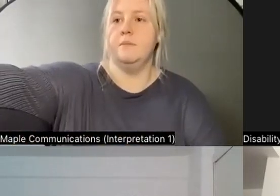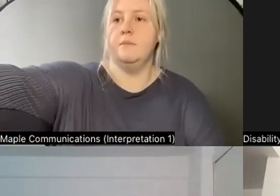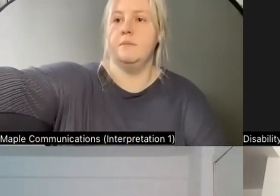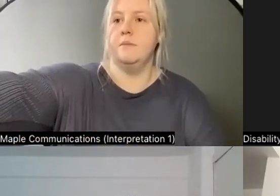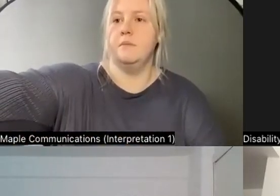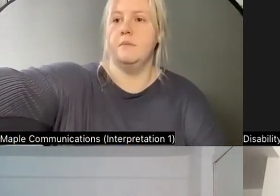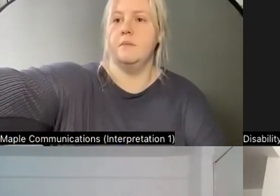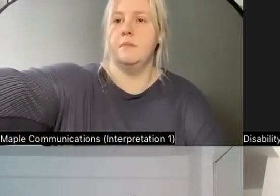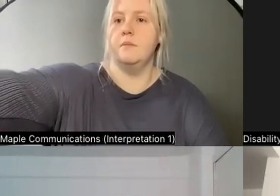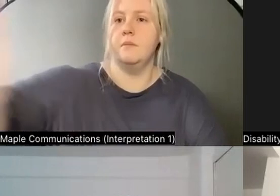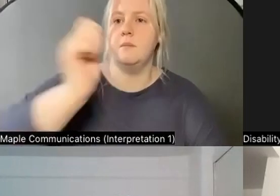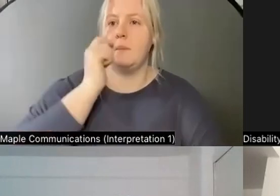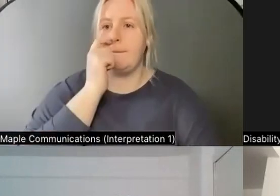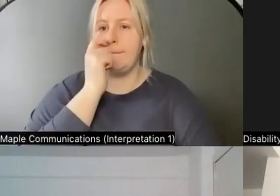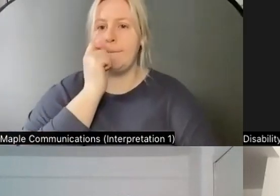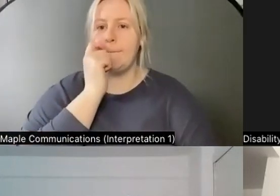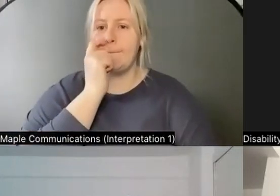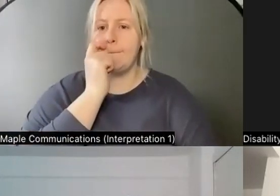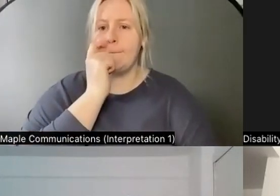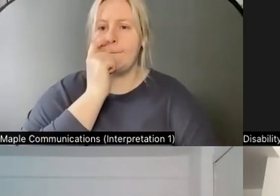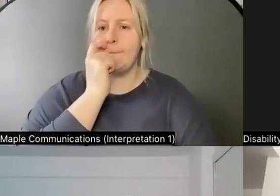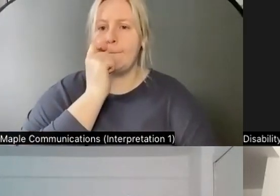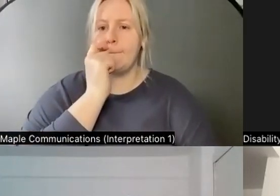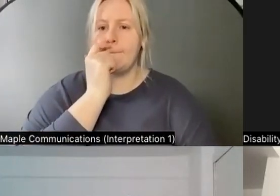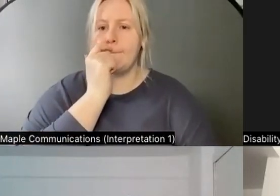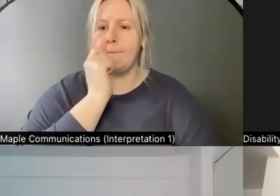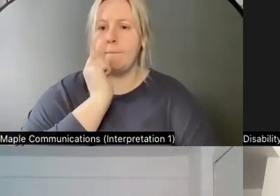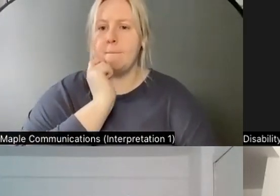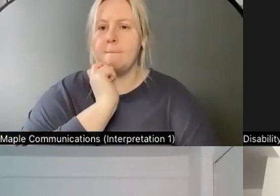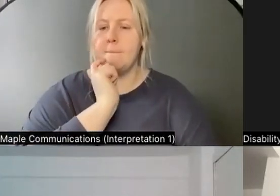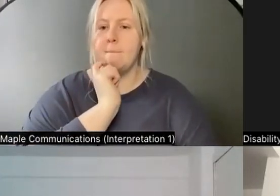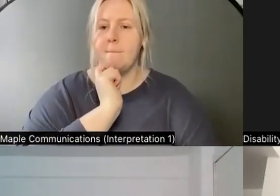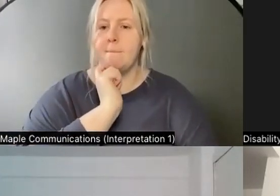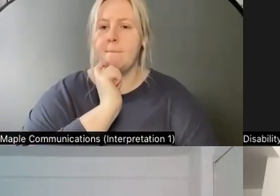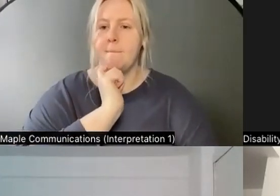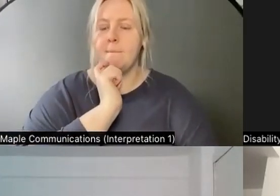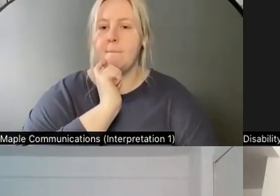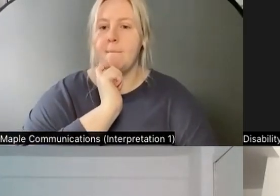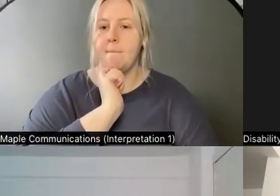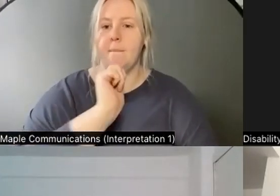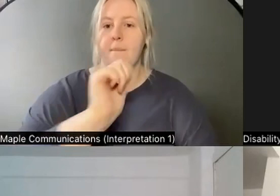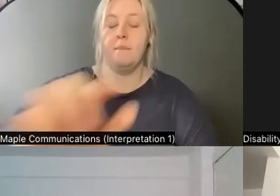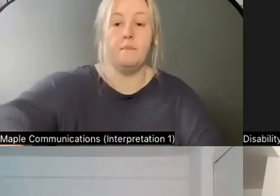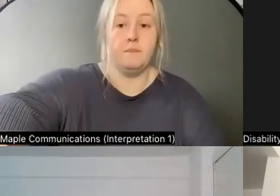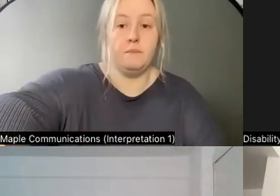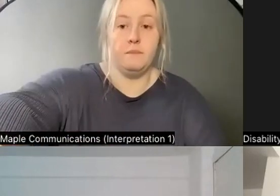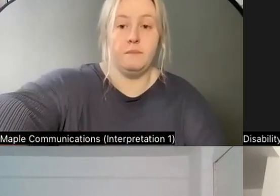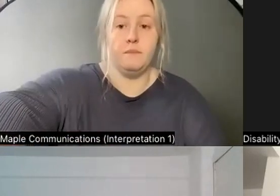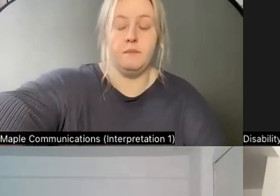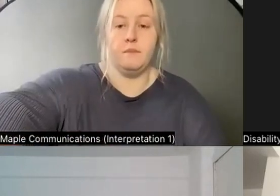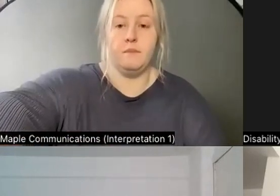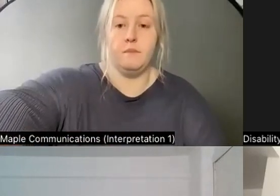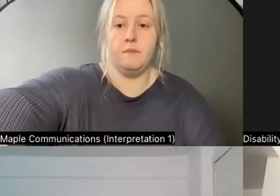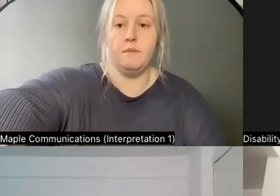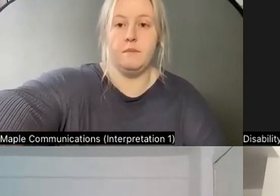Professor Jance's experiences resonated so much with me, and I'm sure with others. And I just, you know,